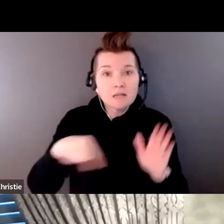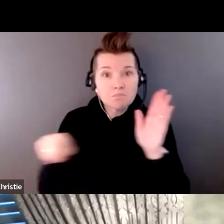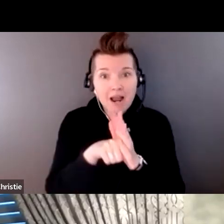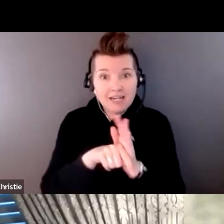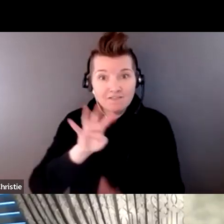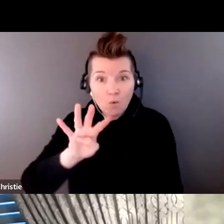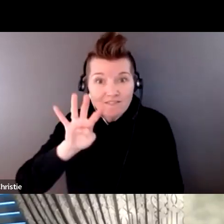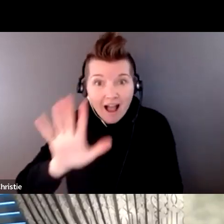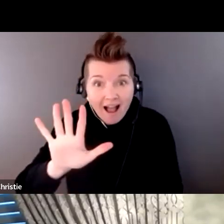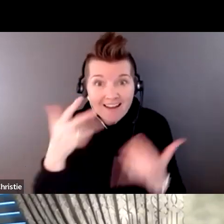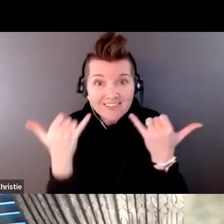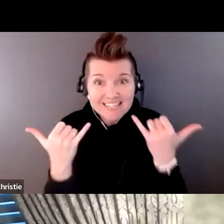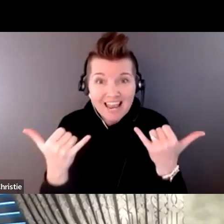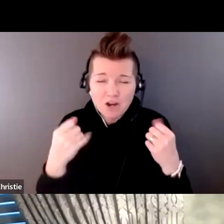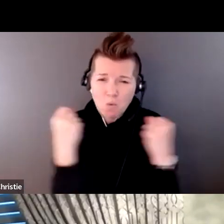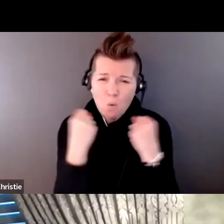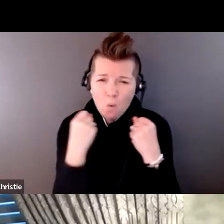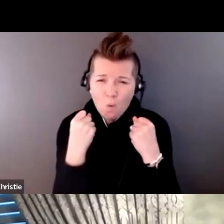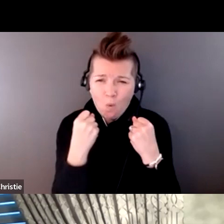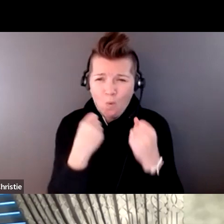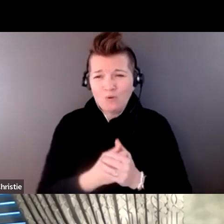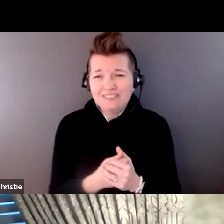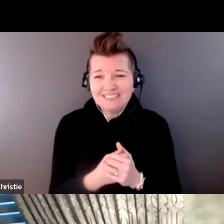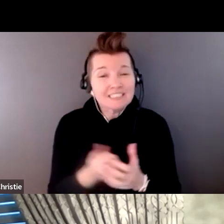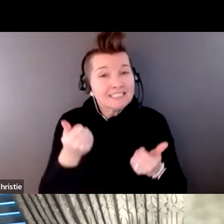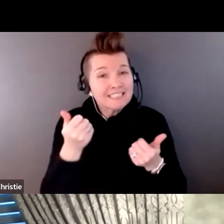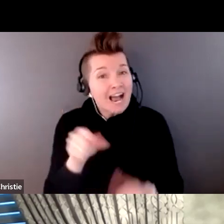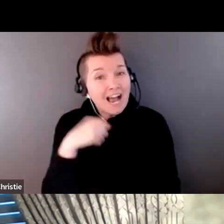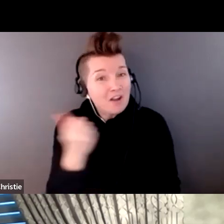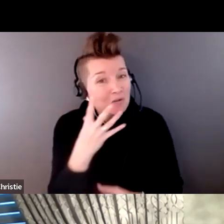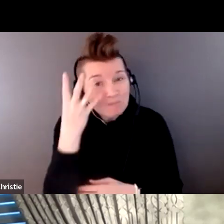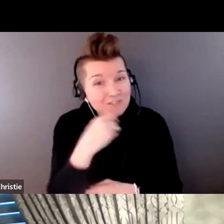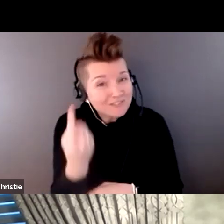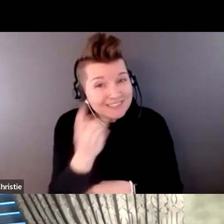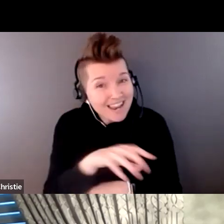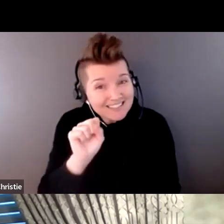here today. So another beautiful day in Saskatchewan.